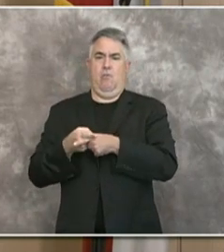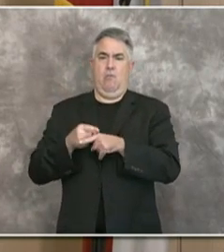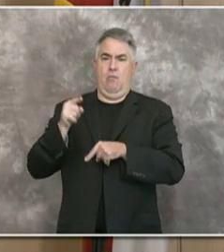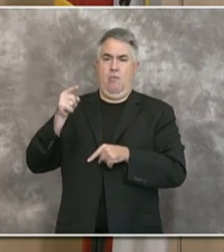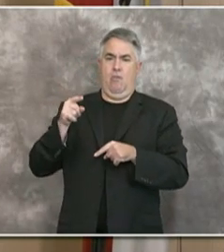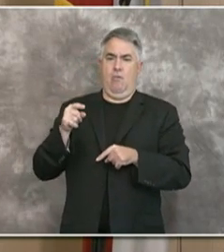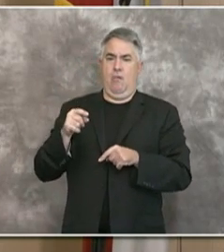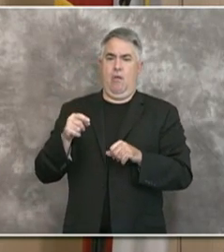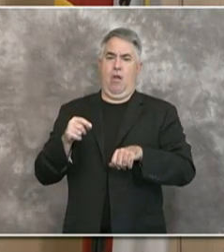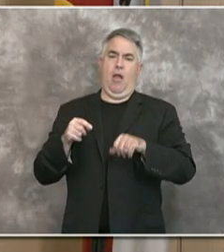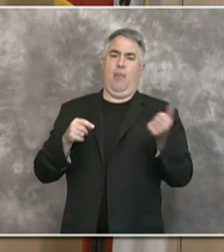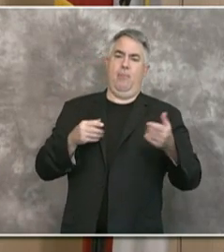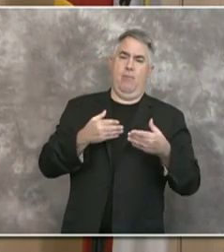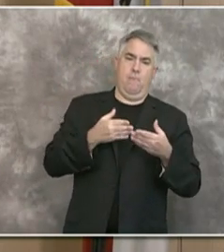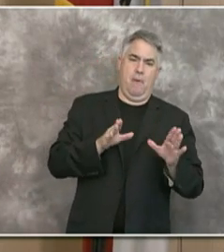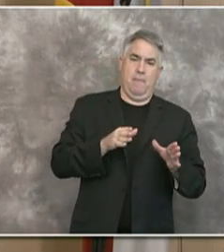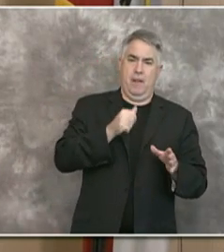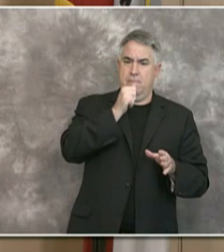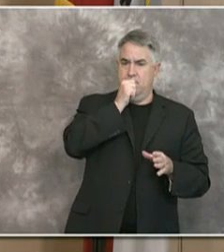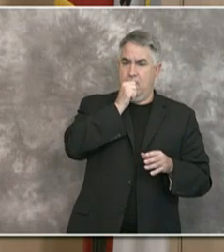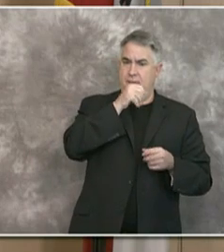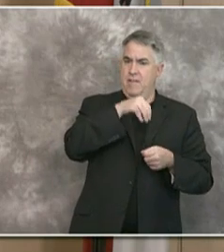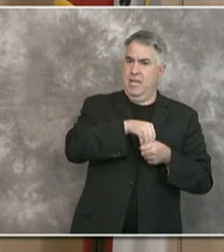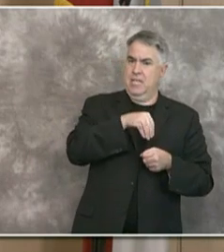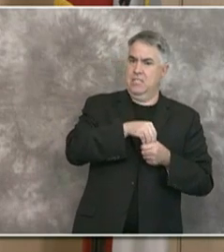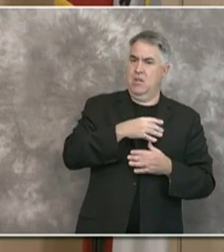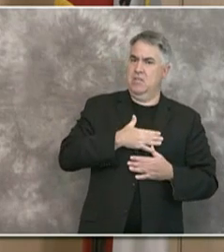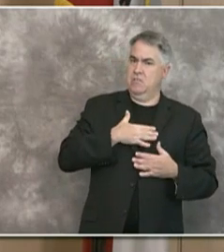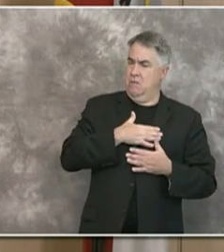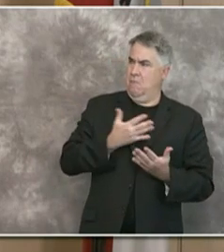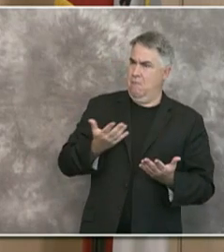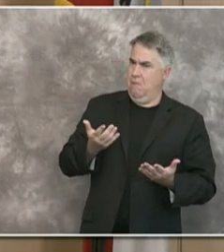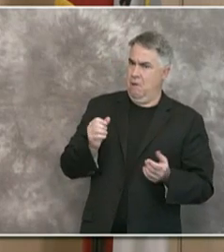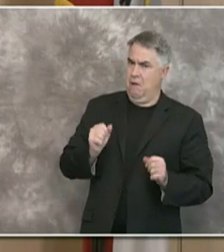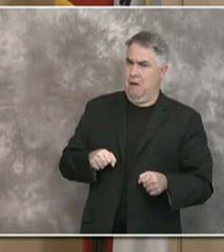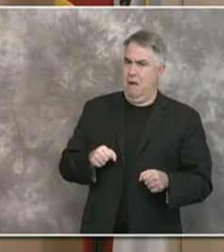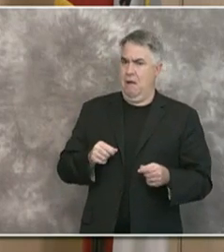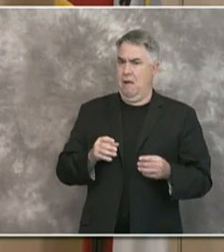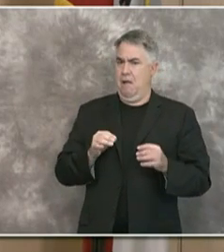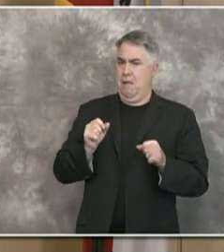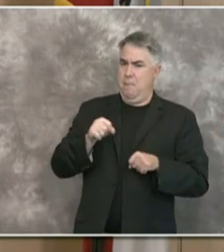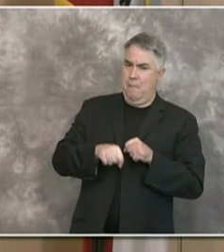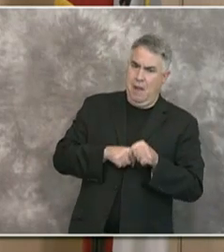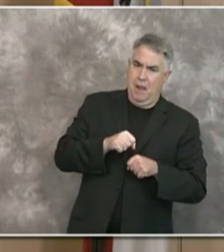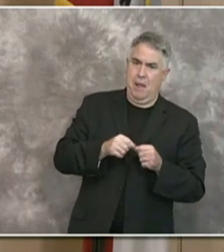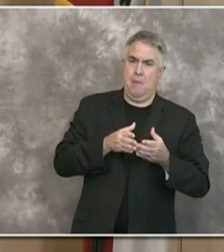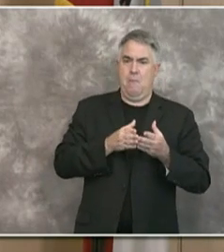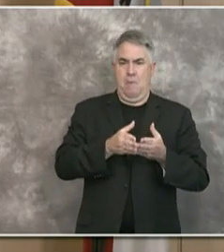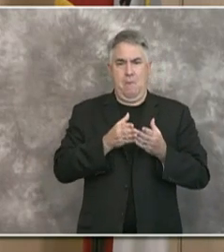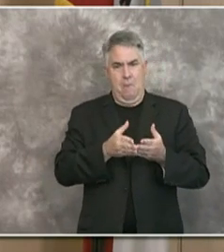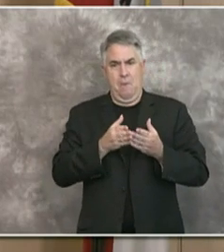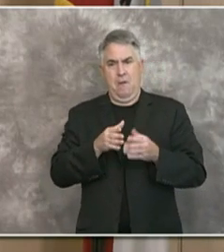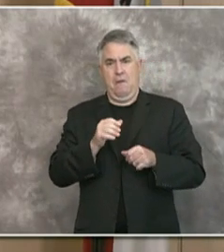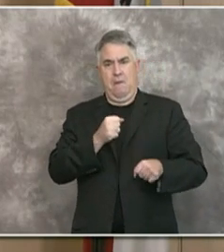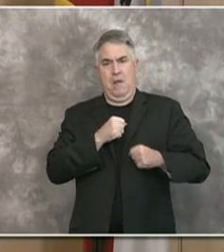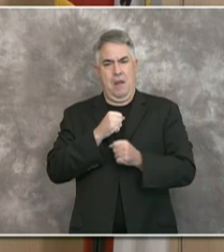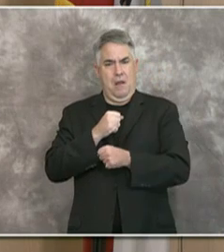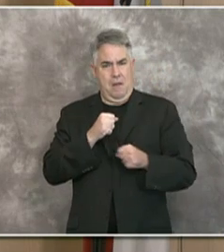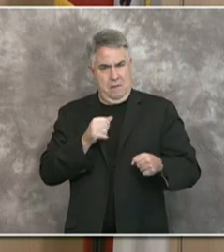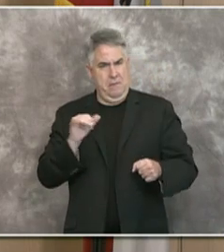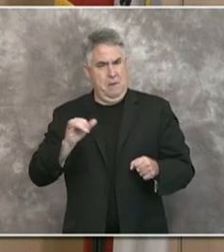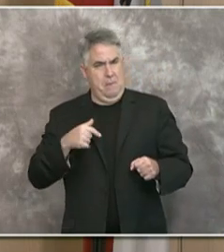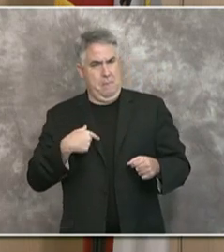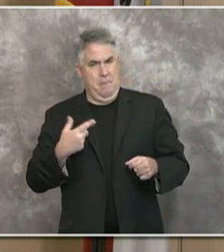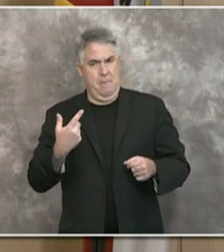private indoor recreational facilities, including recreational equipment such as bicycle, boat, kayak, equestrian, and